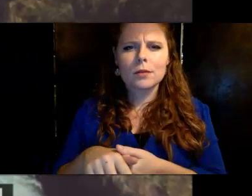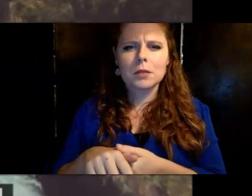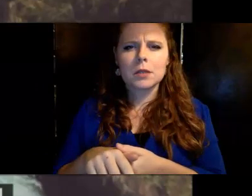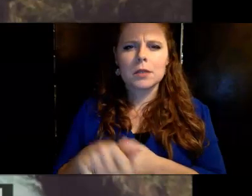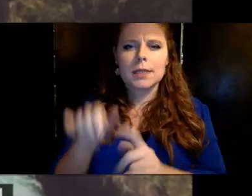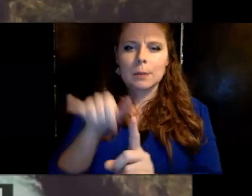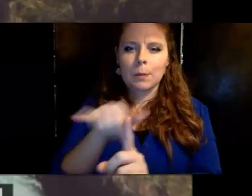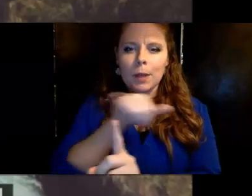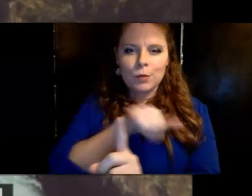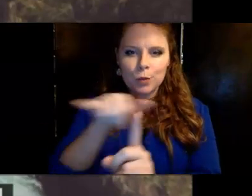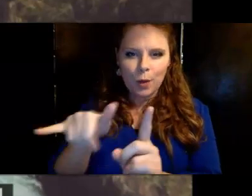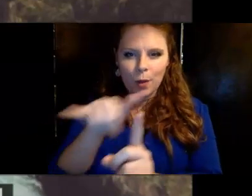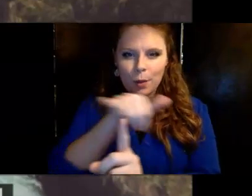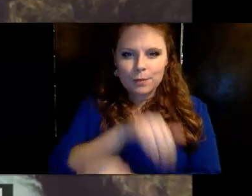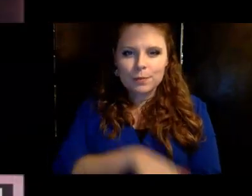symmetrical,